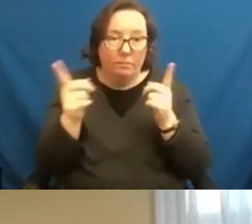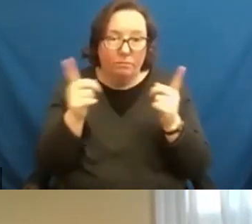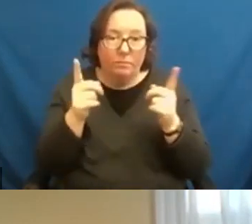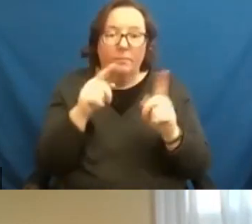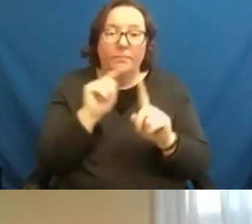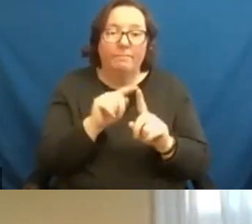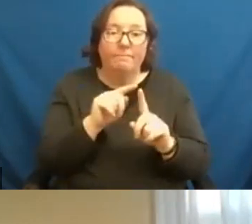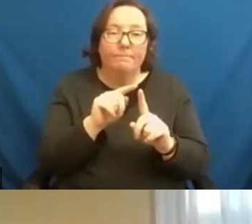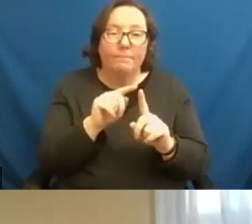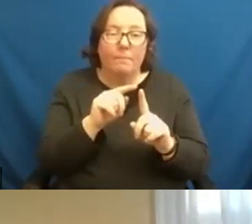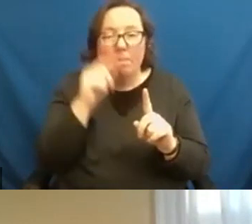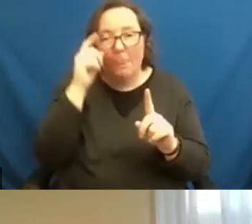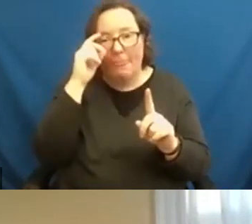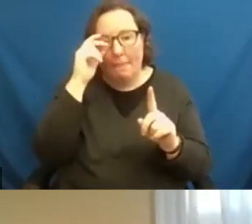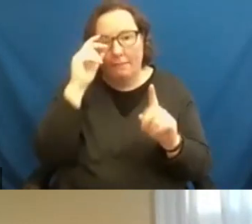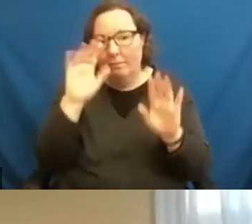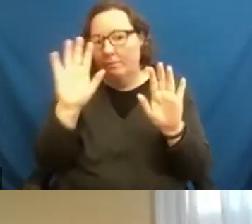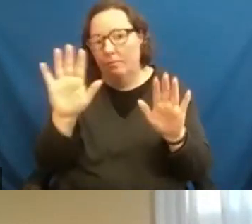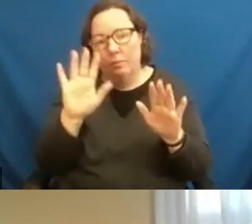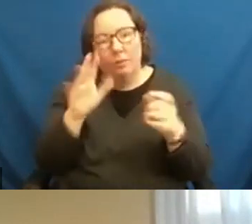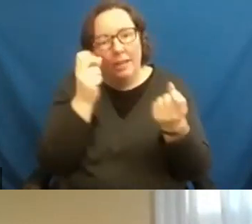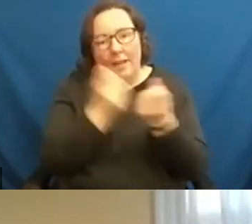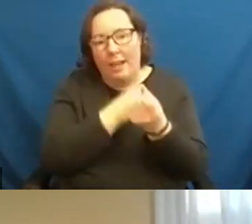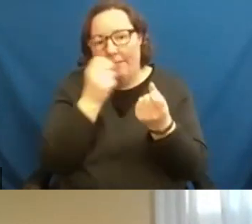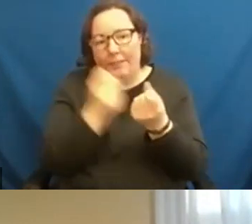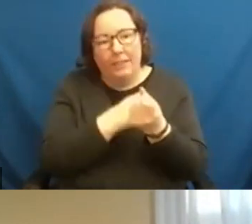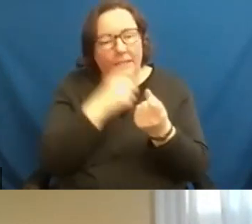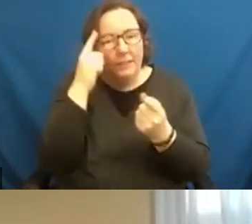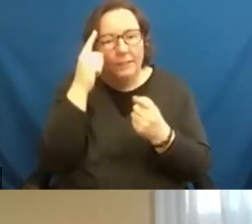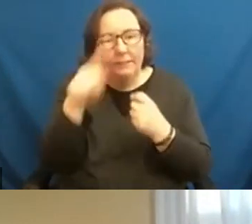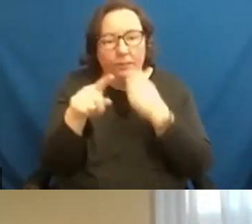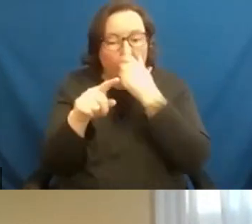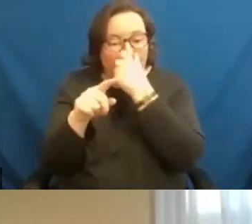are tremendous advocates for